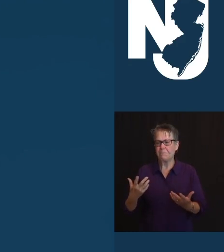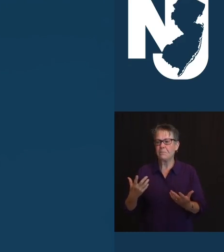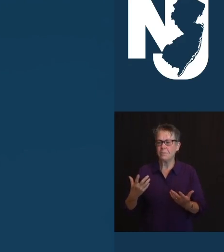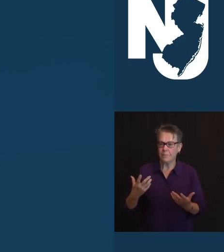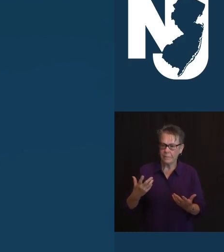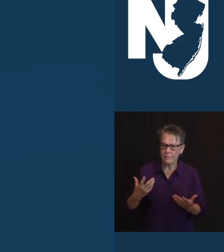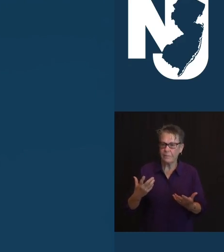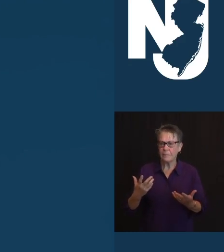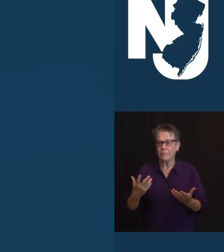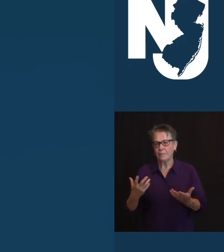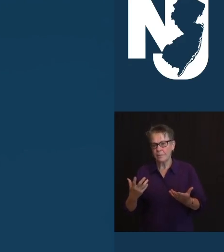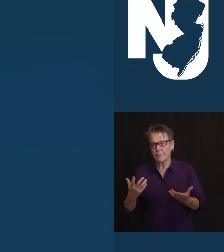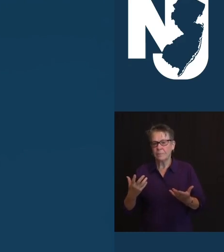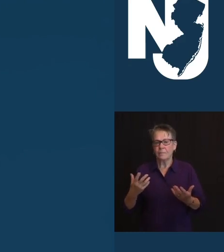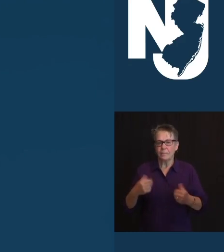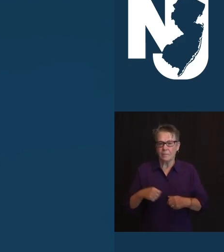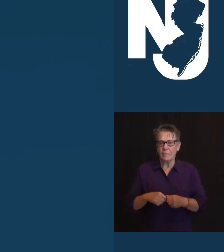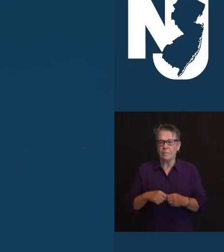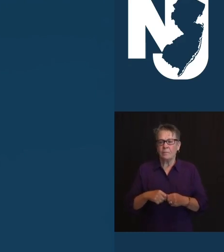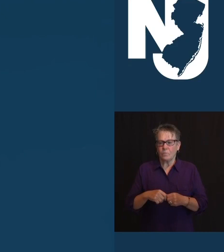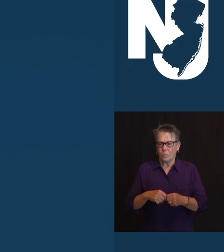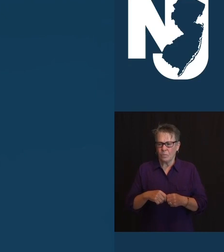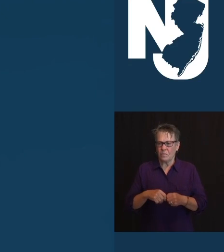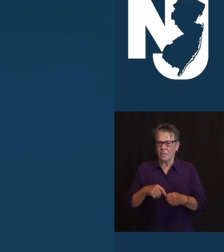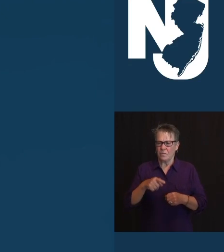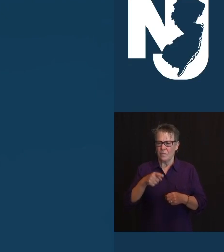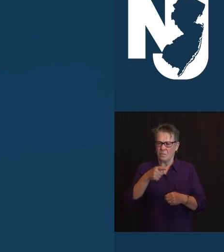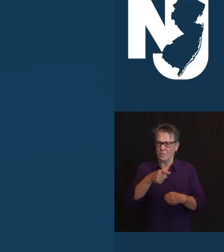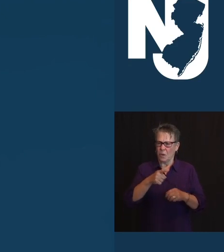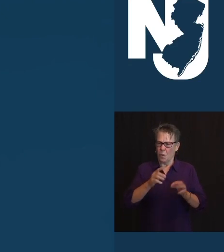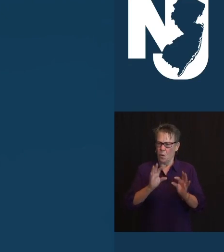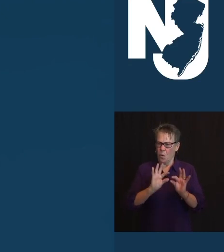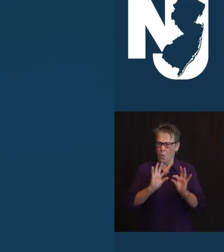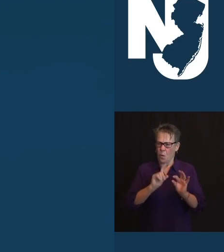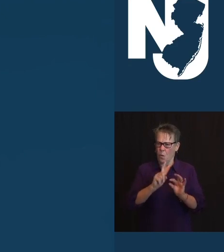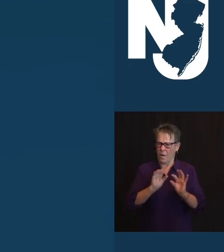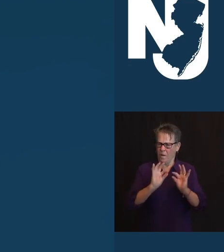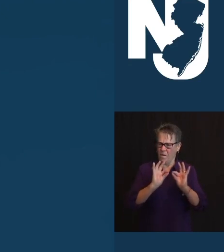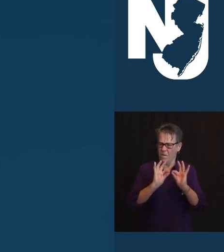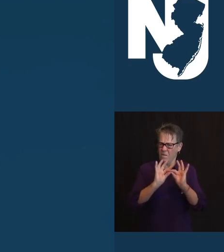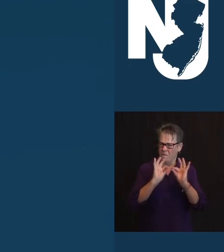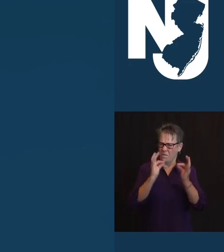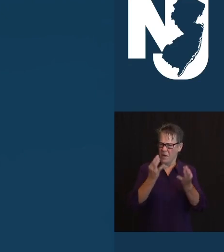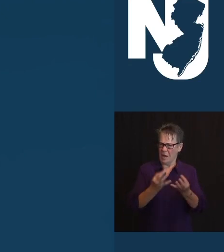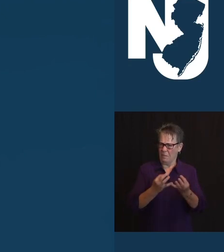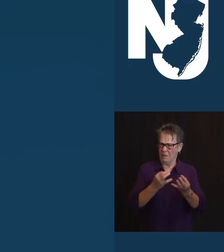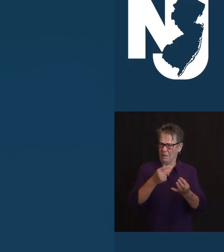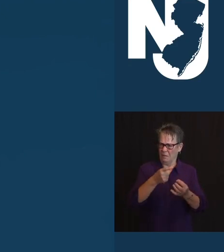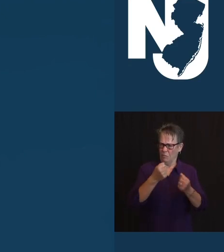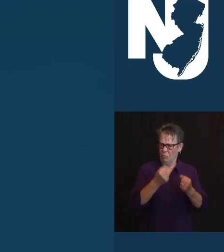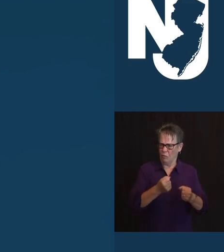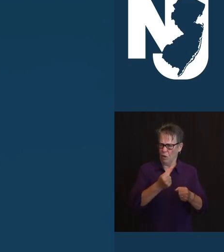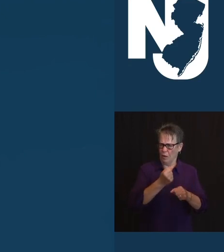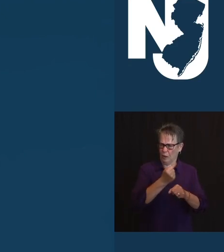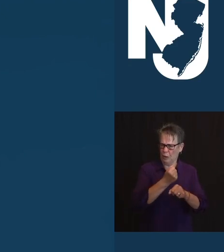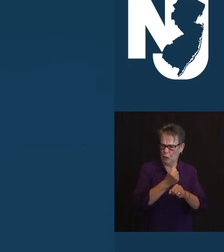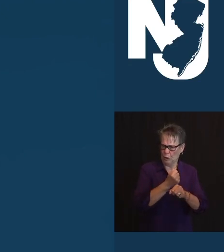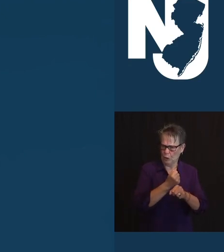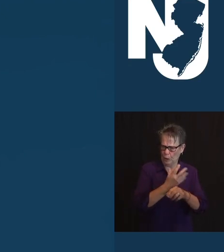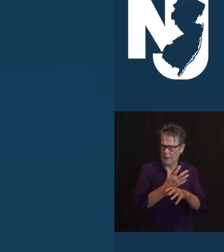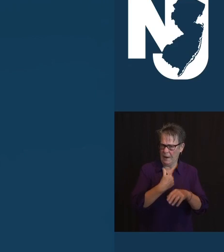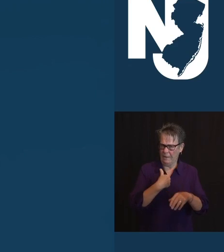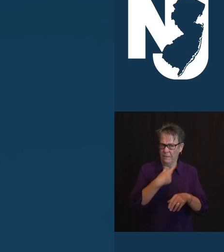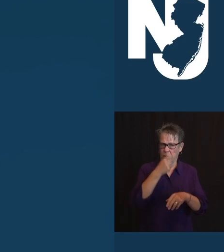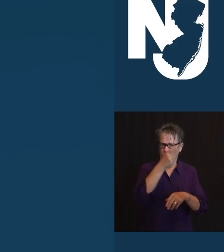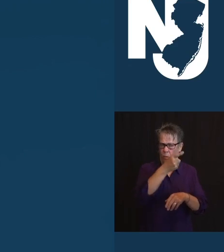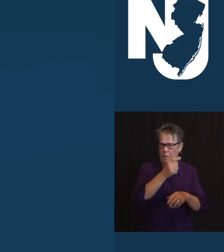Germany that I know personally quite well. Donald attended Fairlawn High and graduated then from Dartmouth College. He got married to his